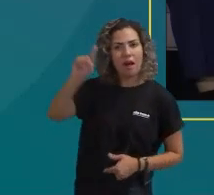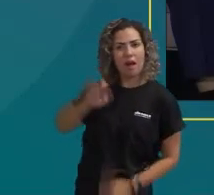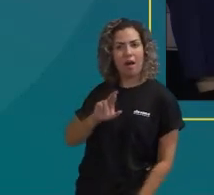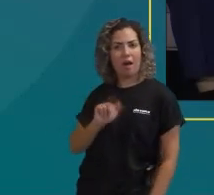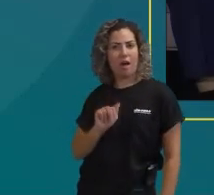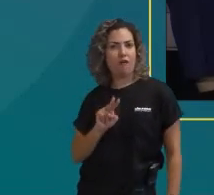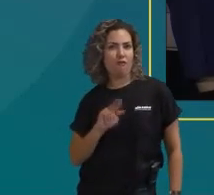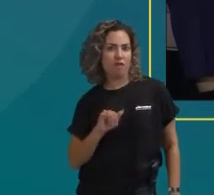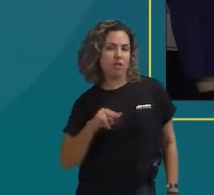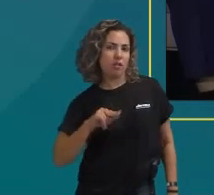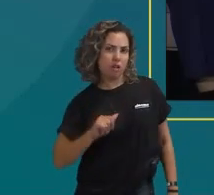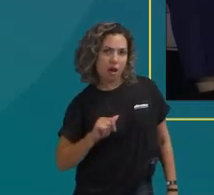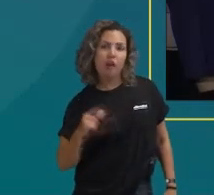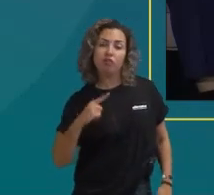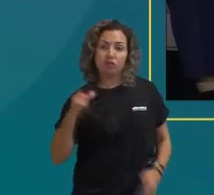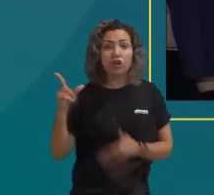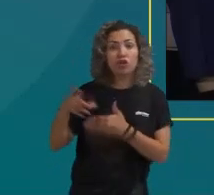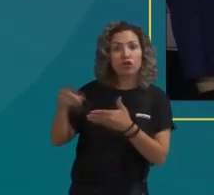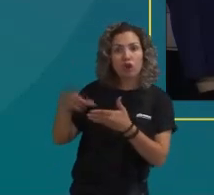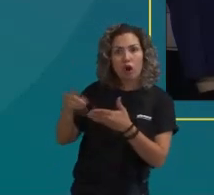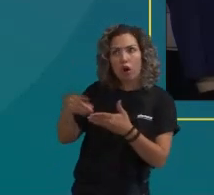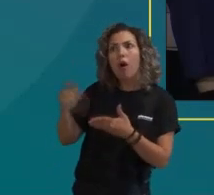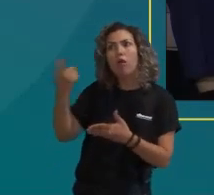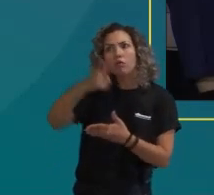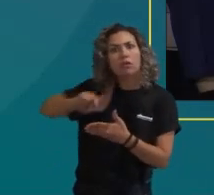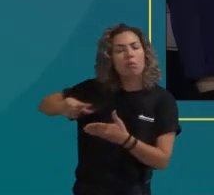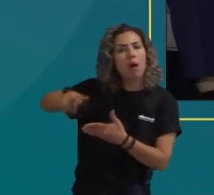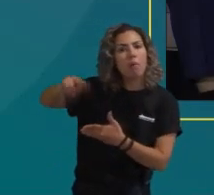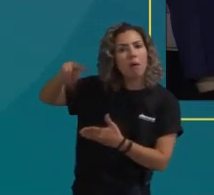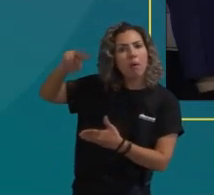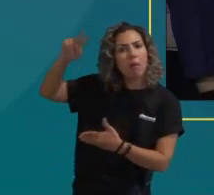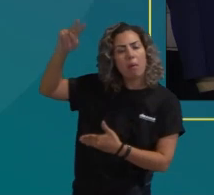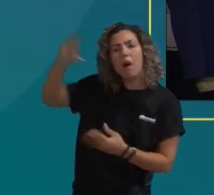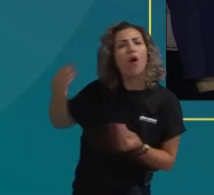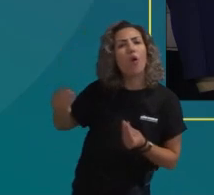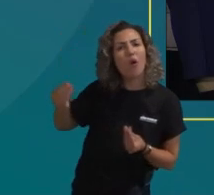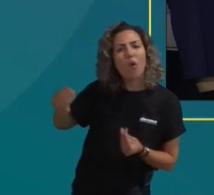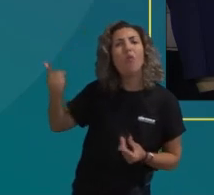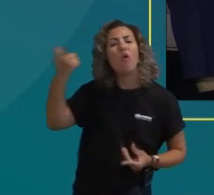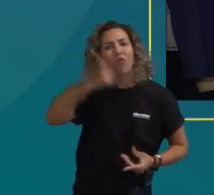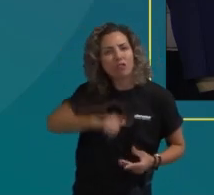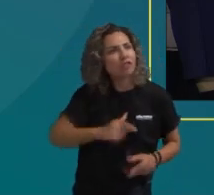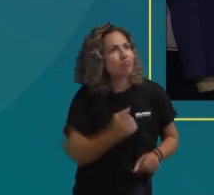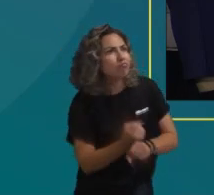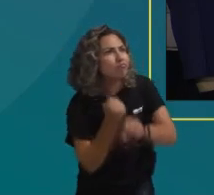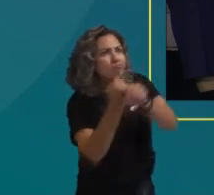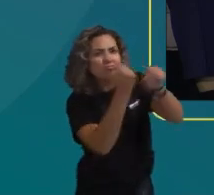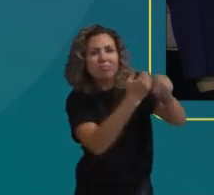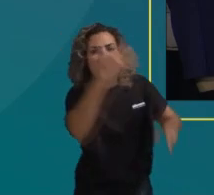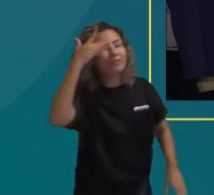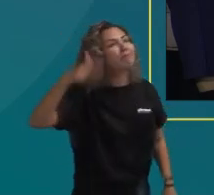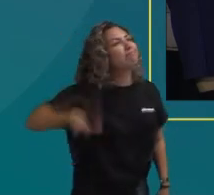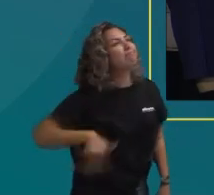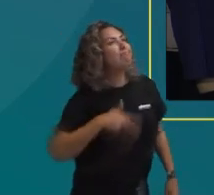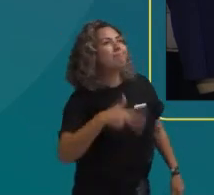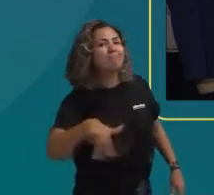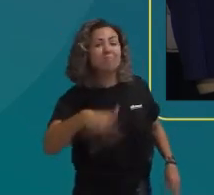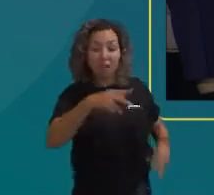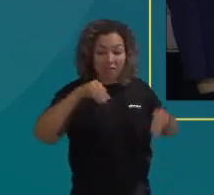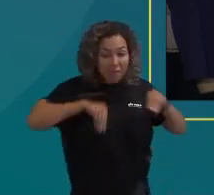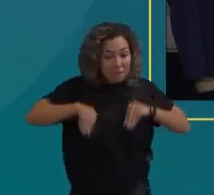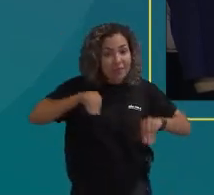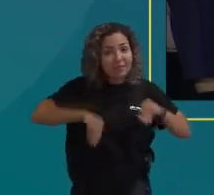ecosystem benefits for things like increased recreation, reduced rates of depression, reduced healthcare costs related to an activity.